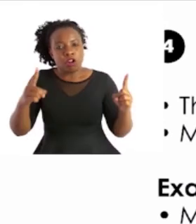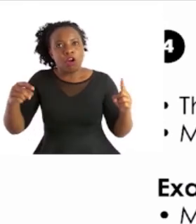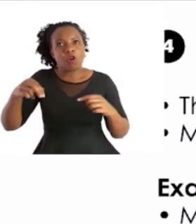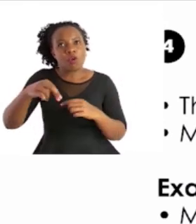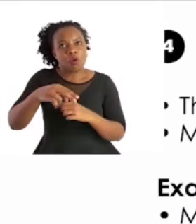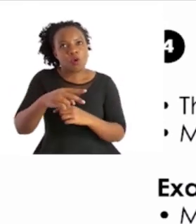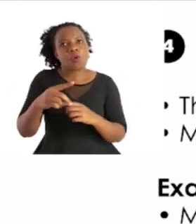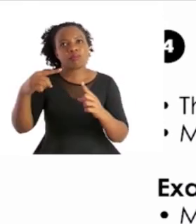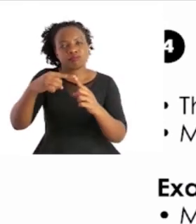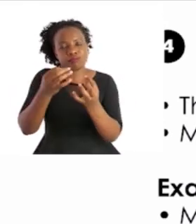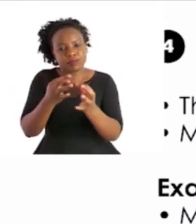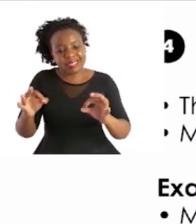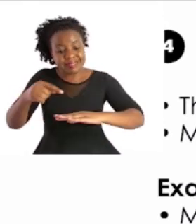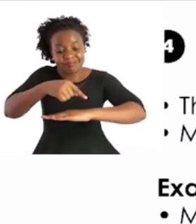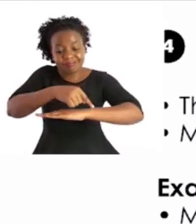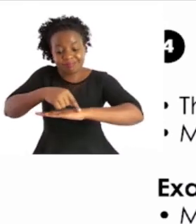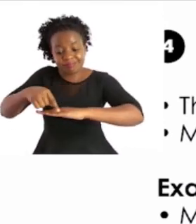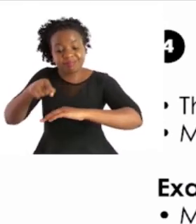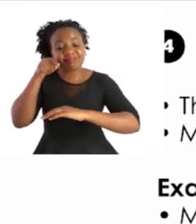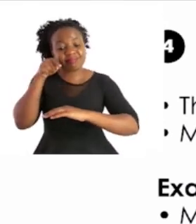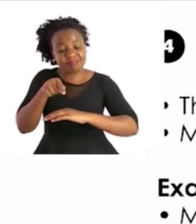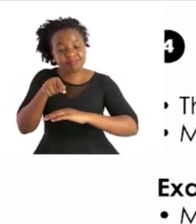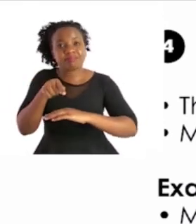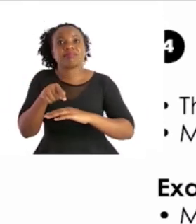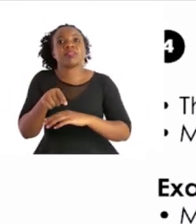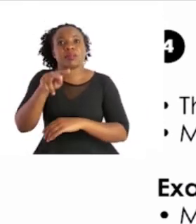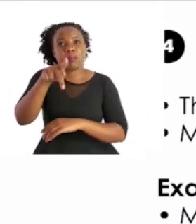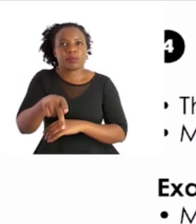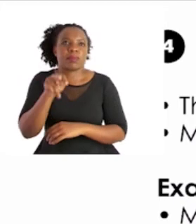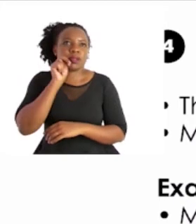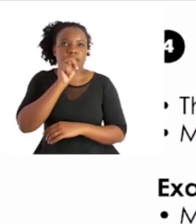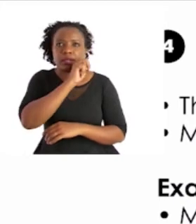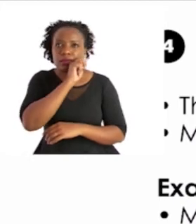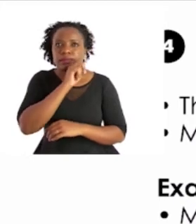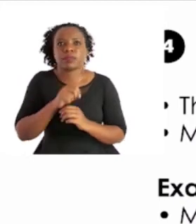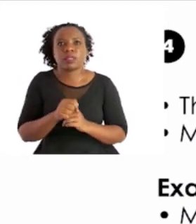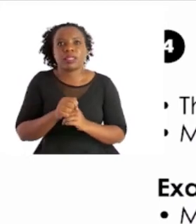is underlined. That's the proper noun. It is the name of a book.